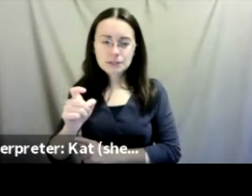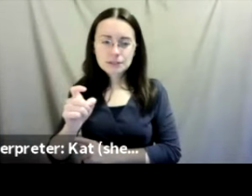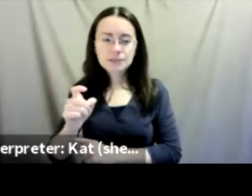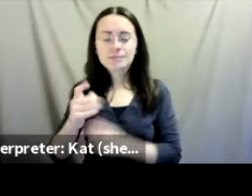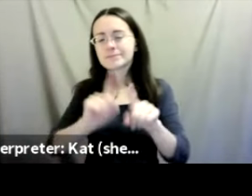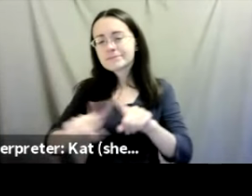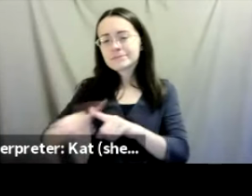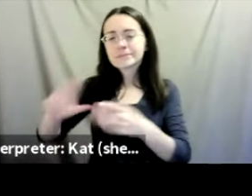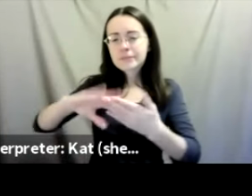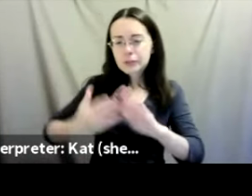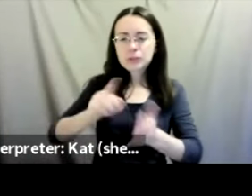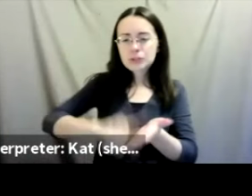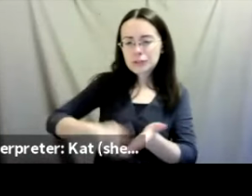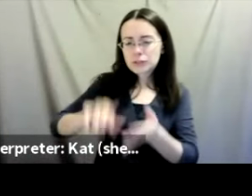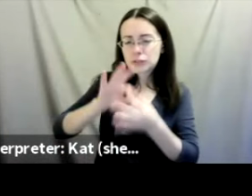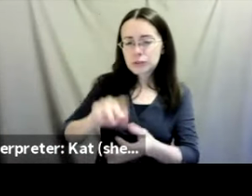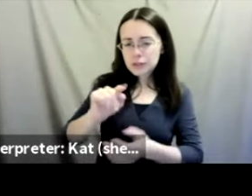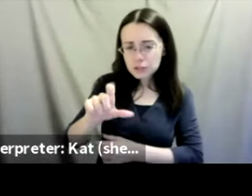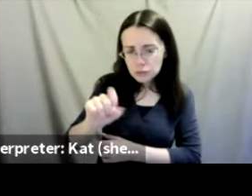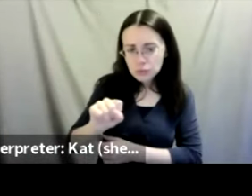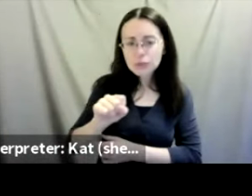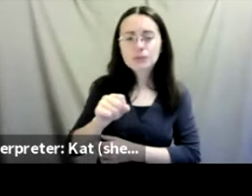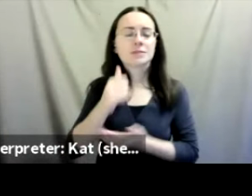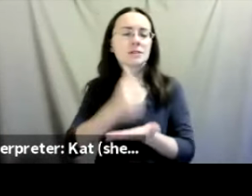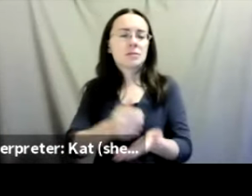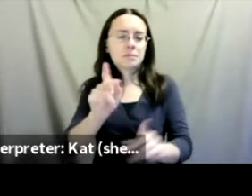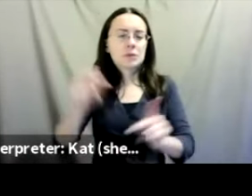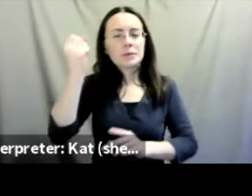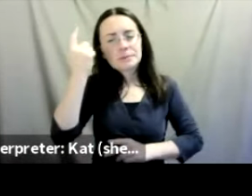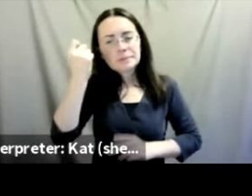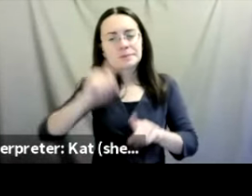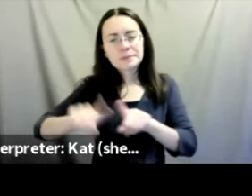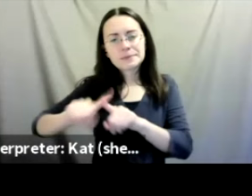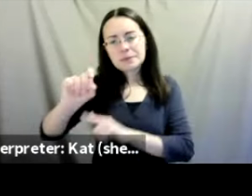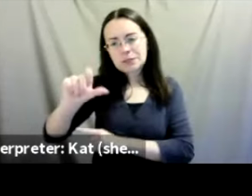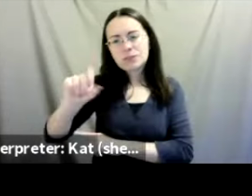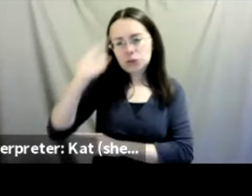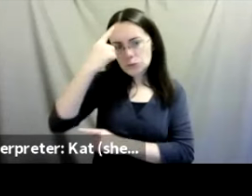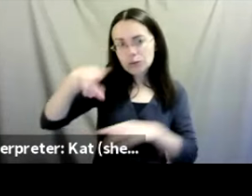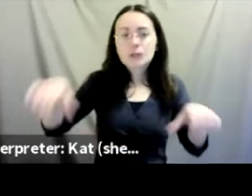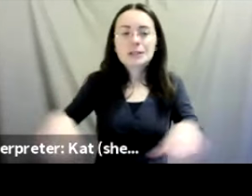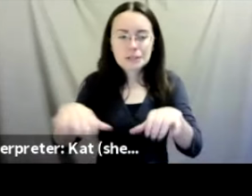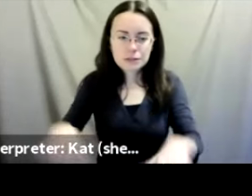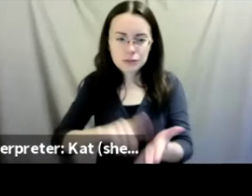helping people understand the different tools to conducting research is linked here as well.